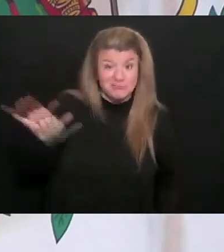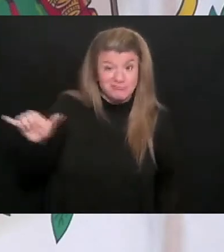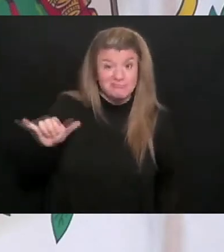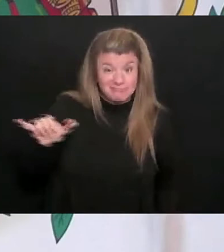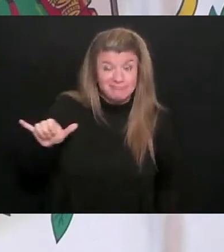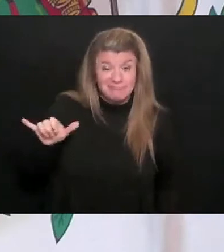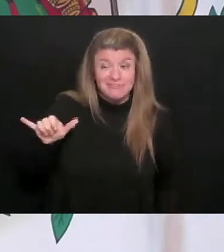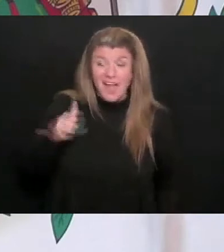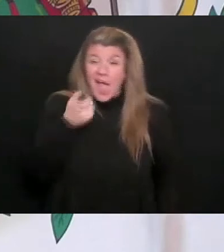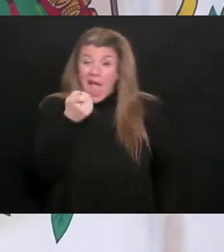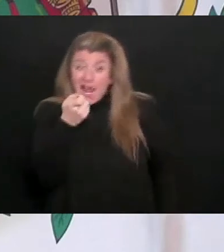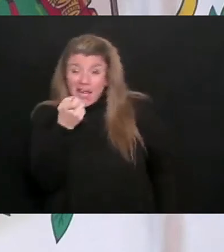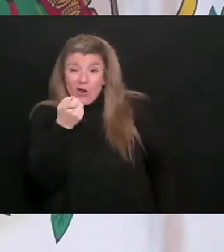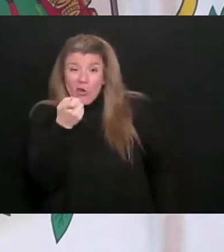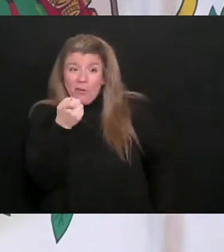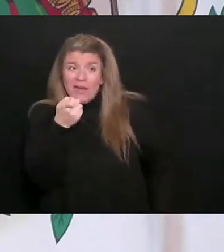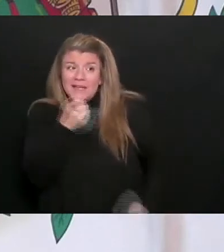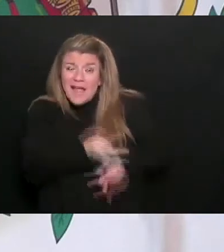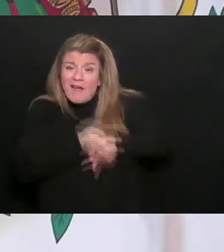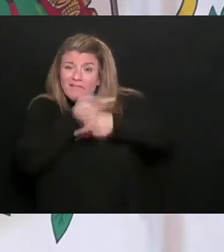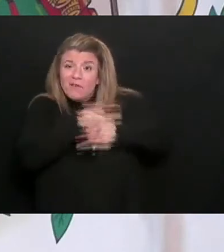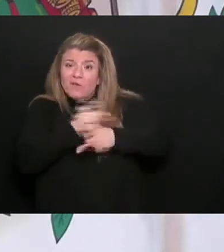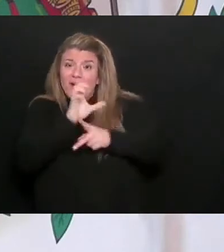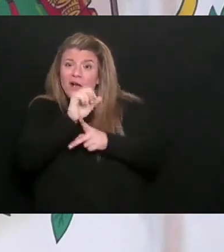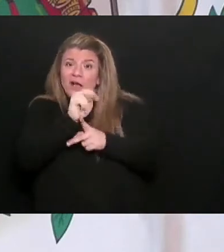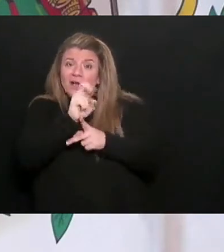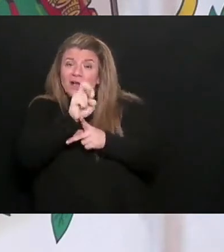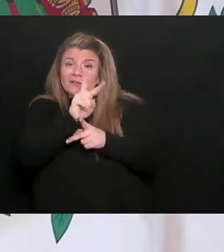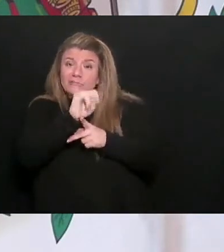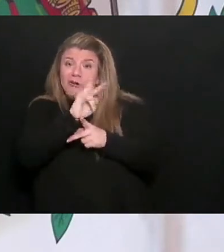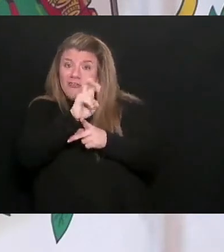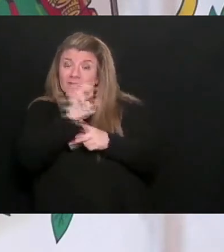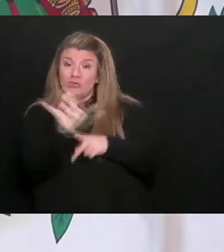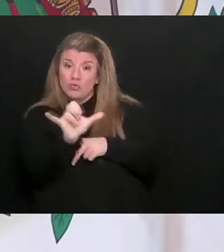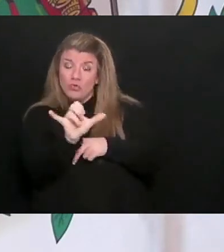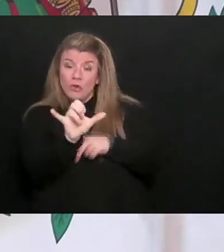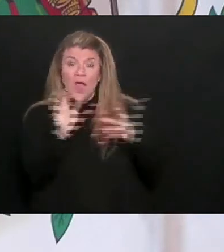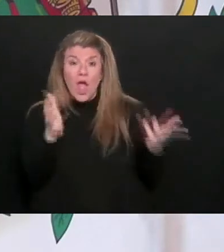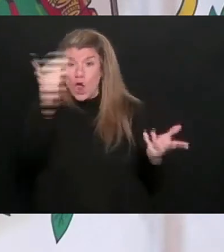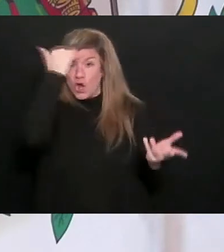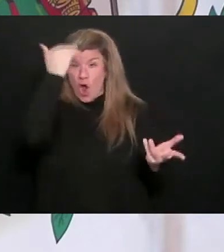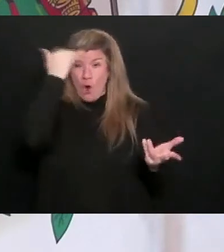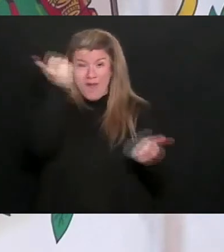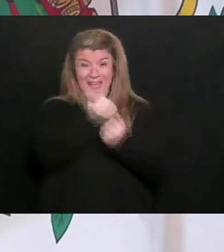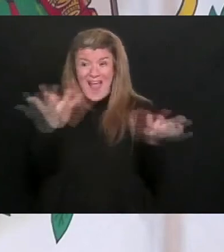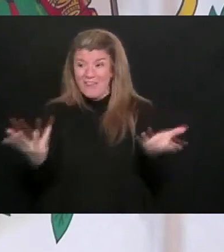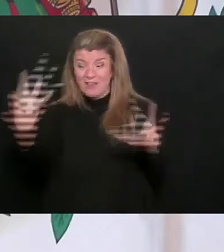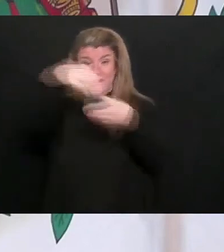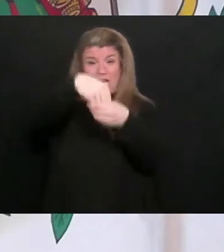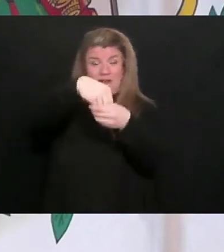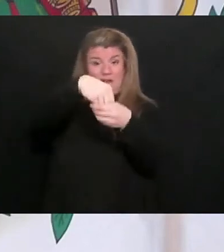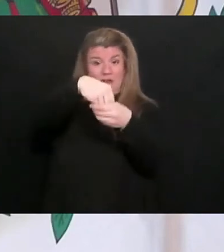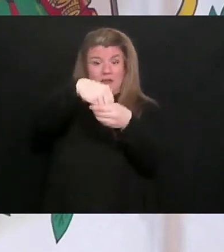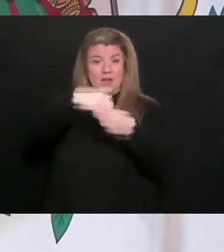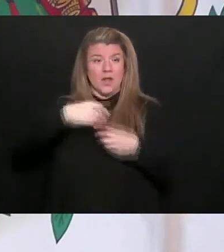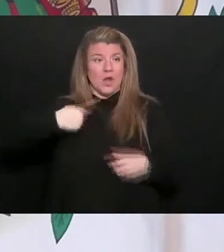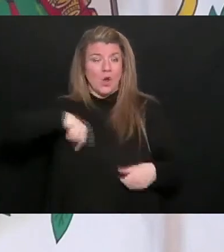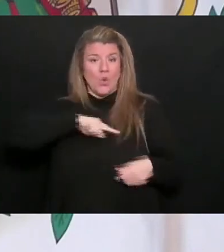and a little bit conservative for sure. With all of that, what did we